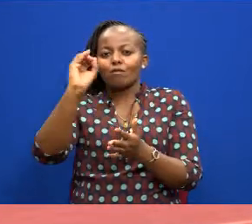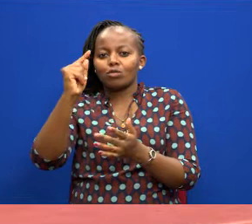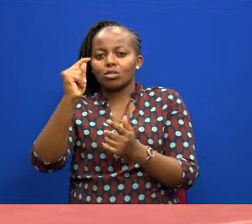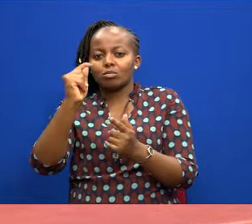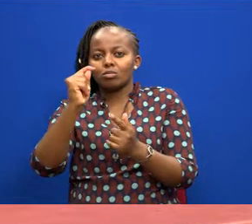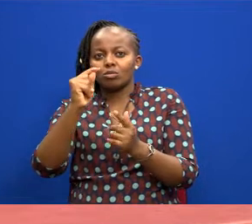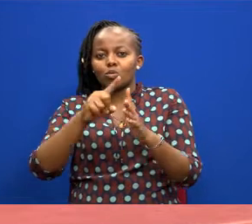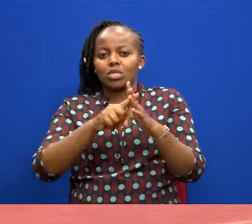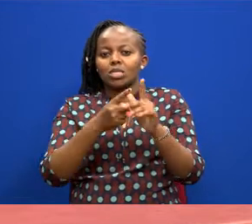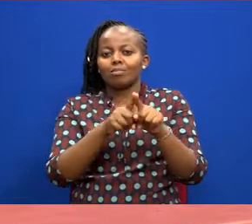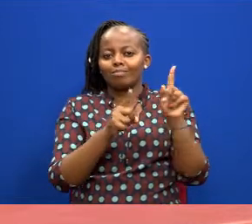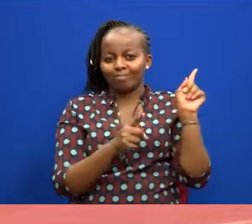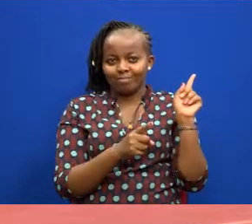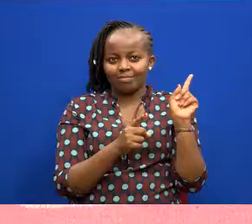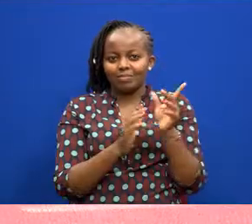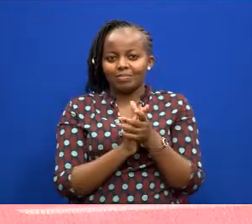line.